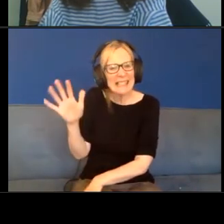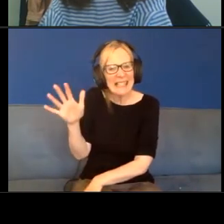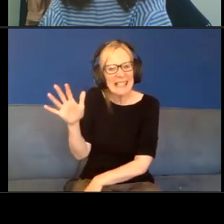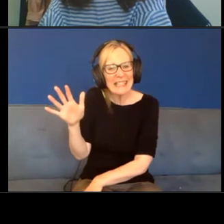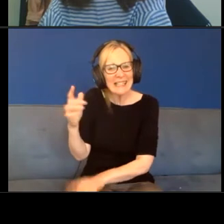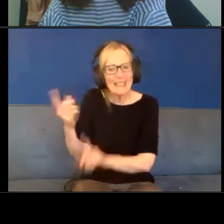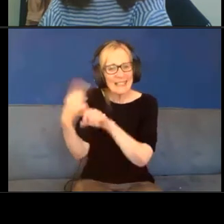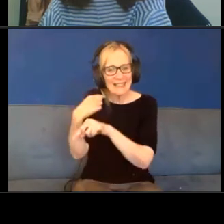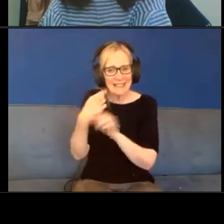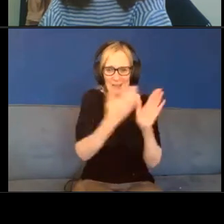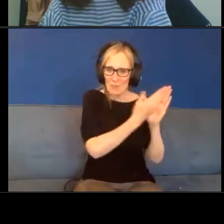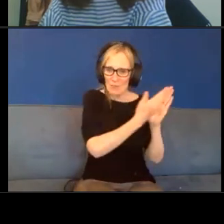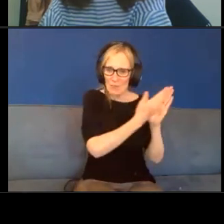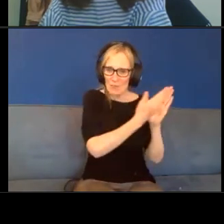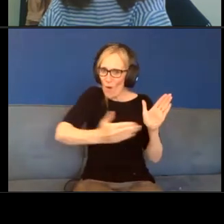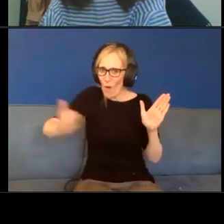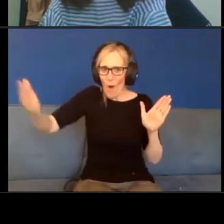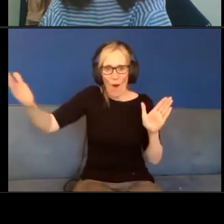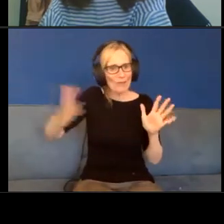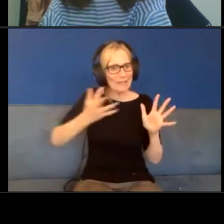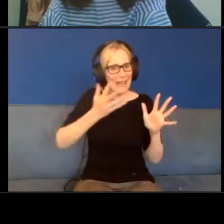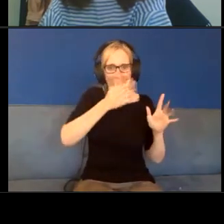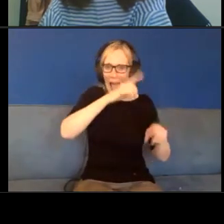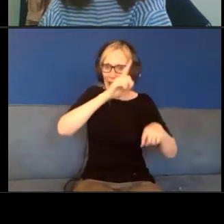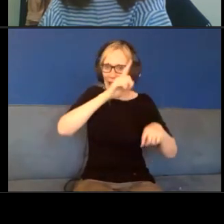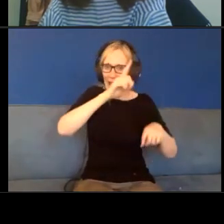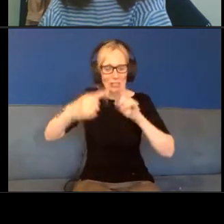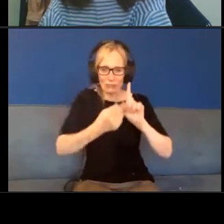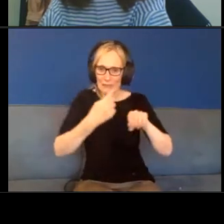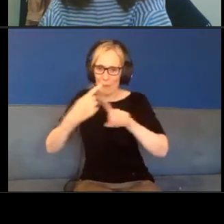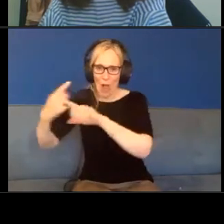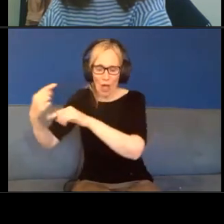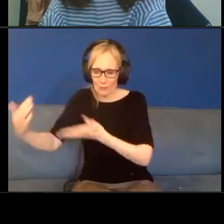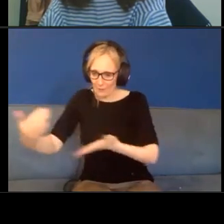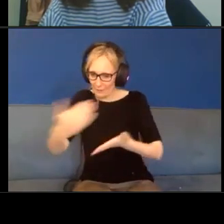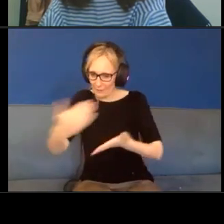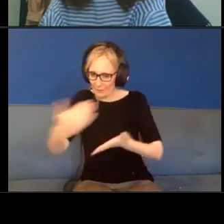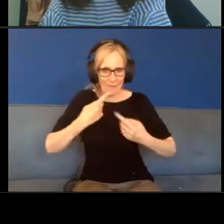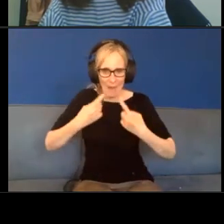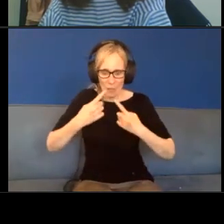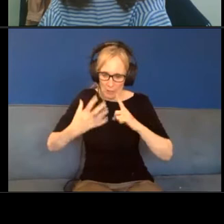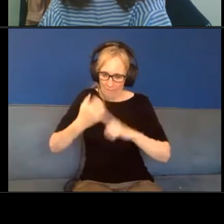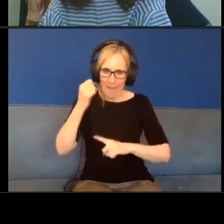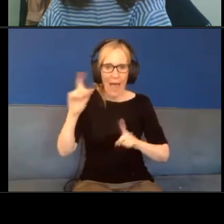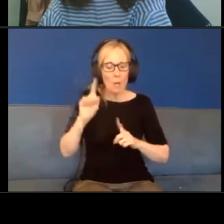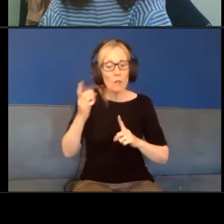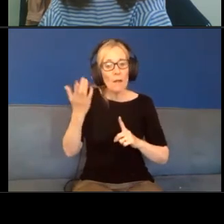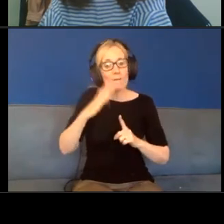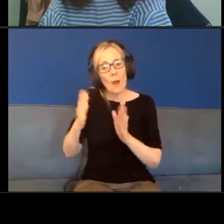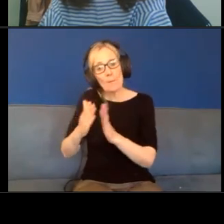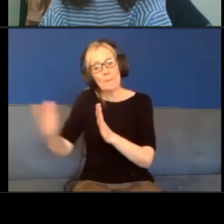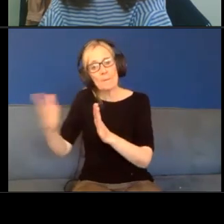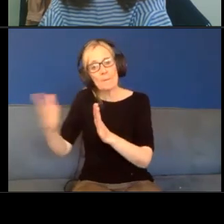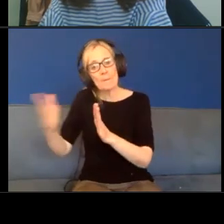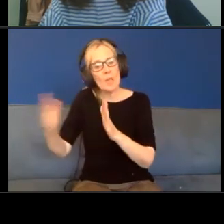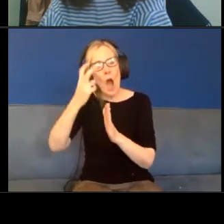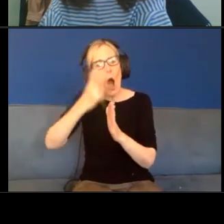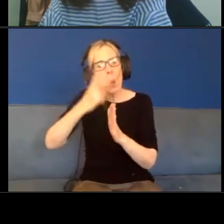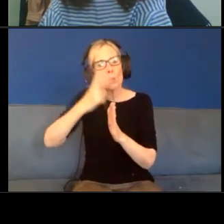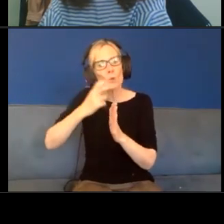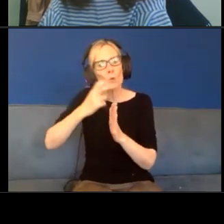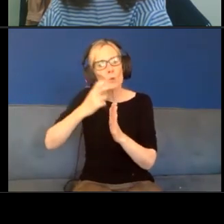we had quite a broad perspective and a broad age range. And what we were finding from the older musicians, the kind of post-school age, if